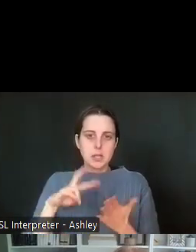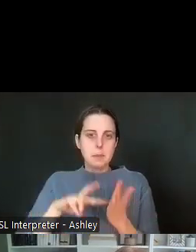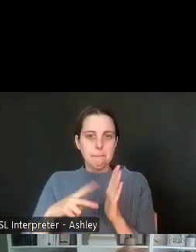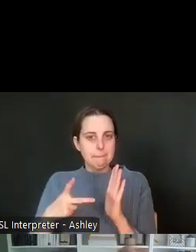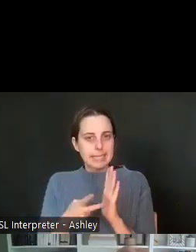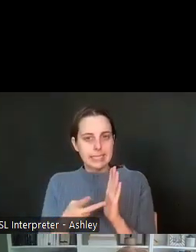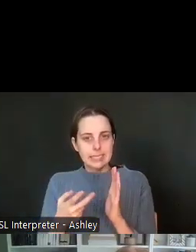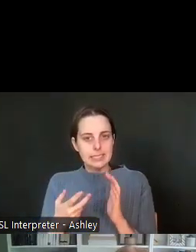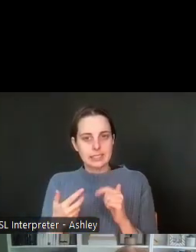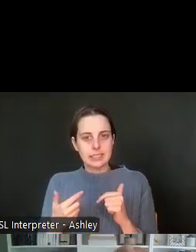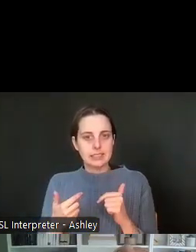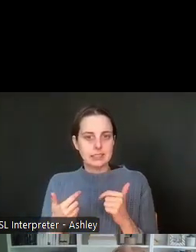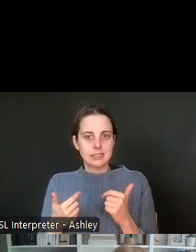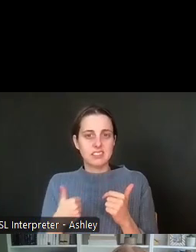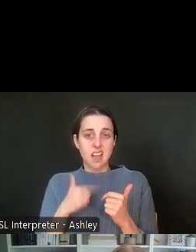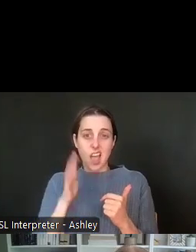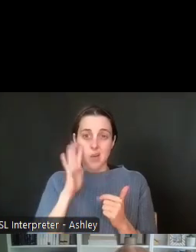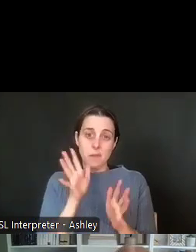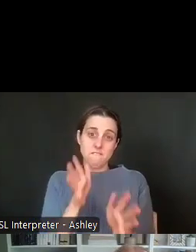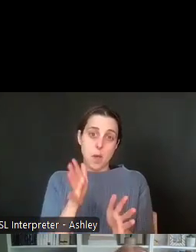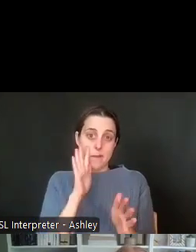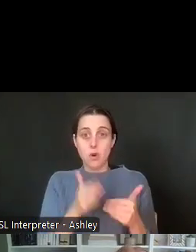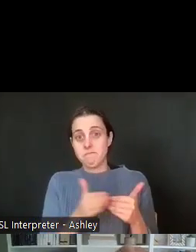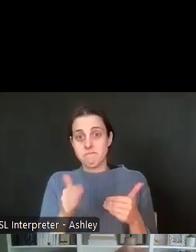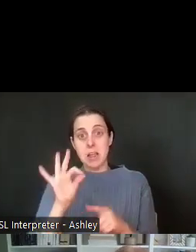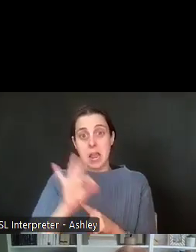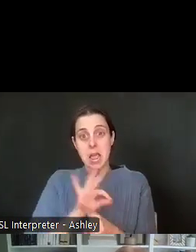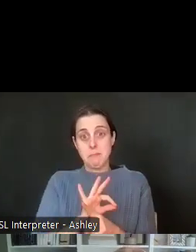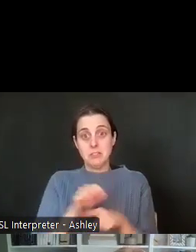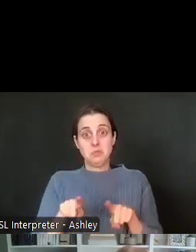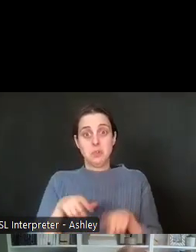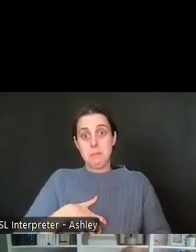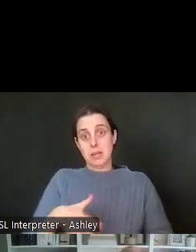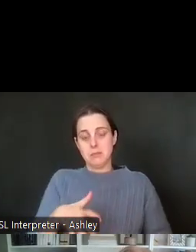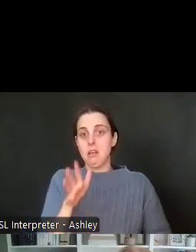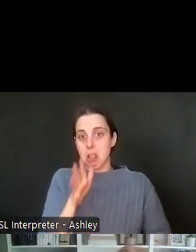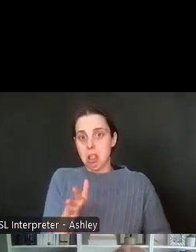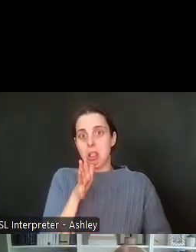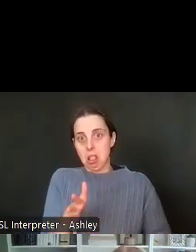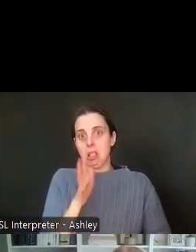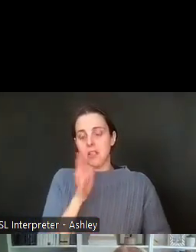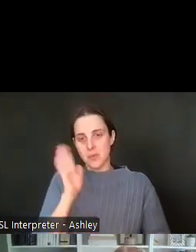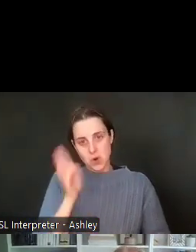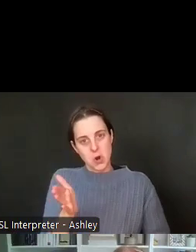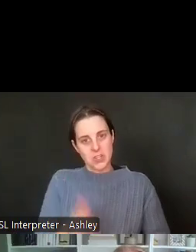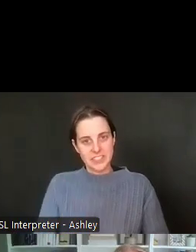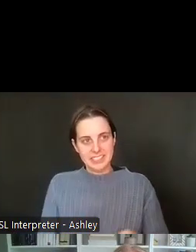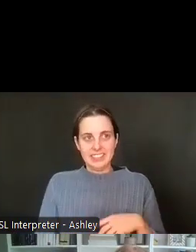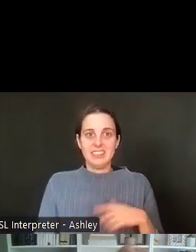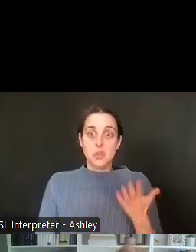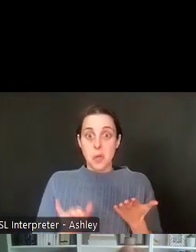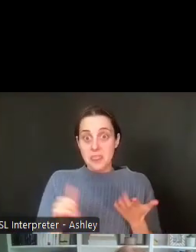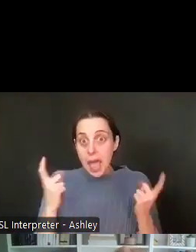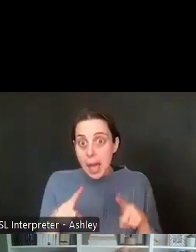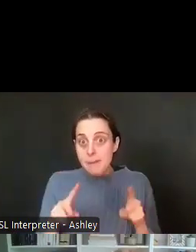shall now vomit for the next 9 months of your life. You will vomit all day, every day. That I think that's the translation. So what